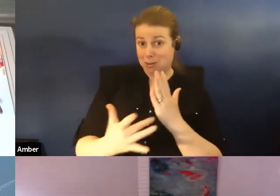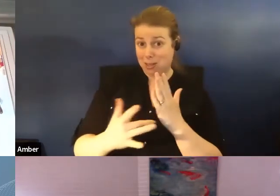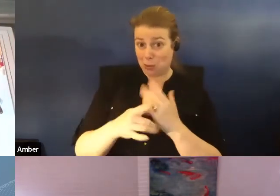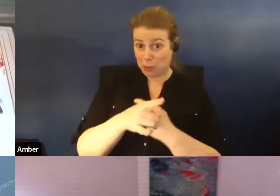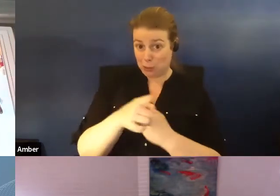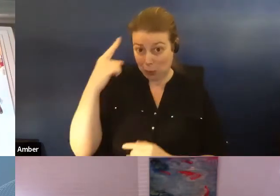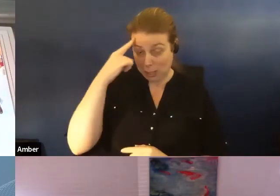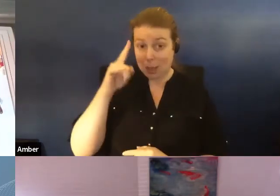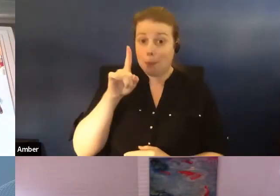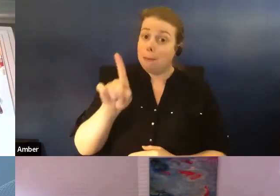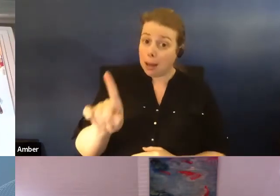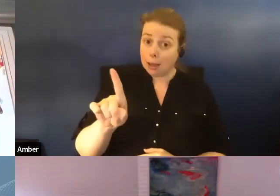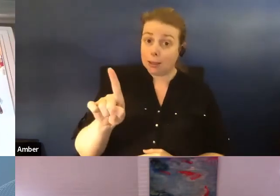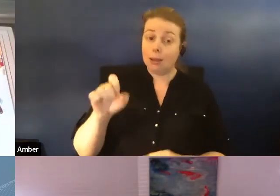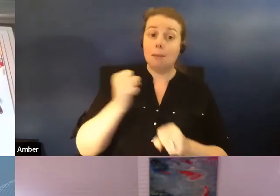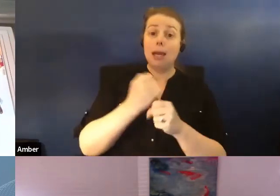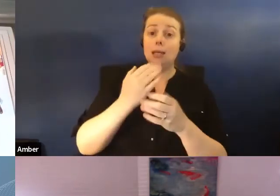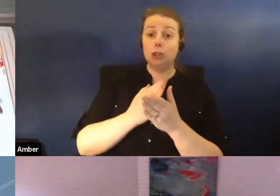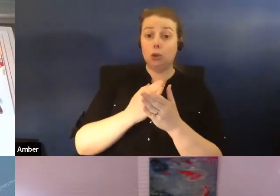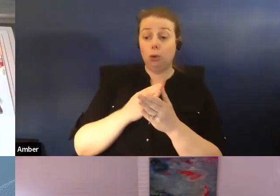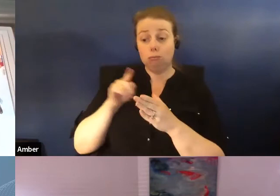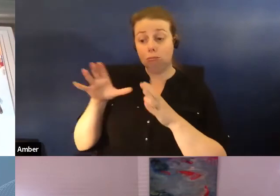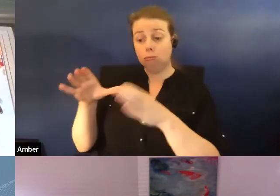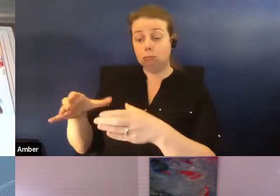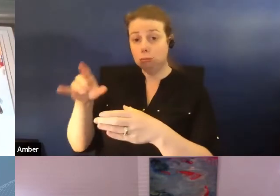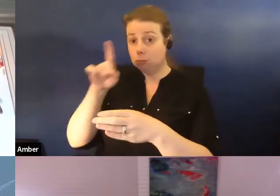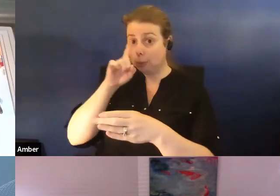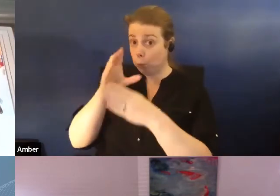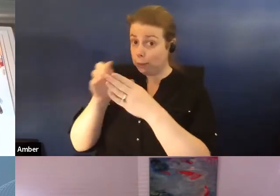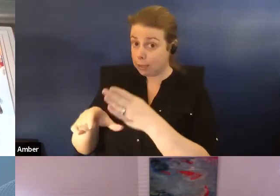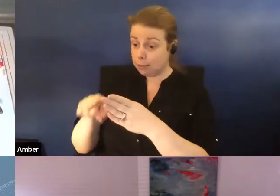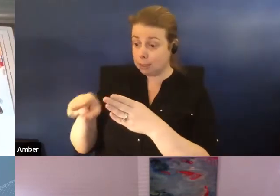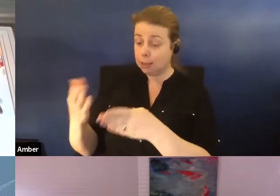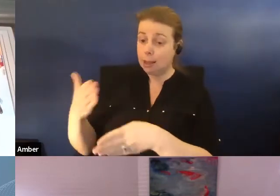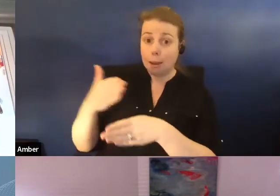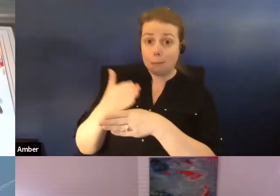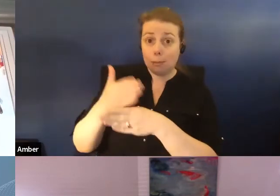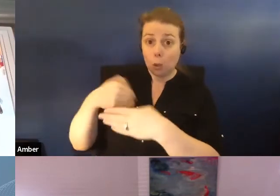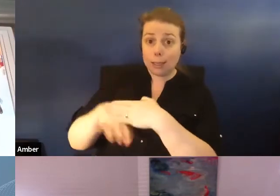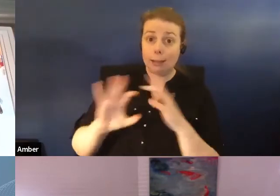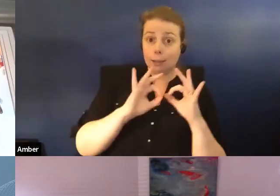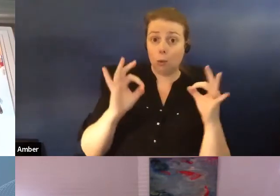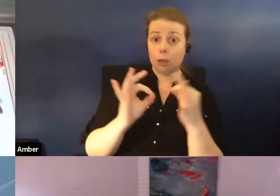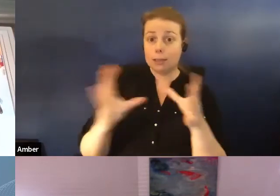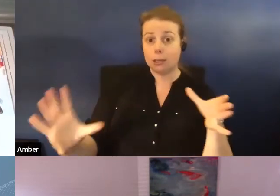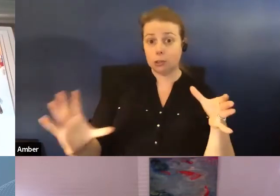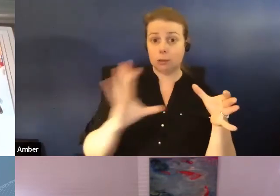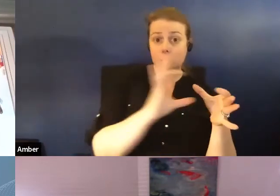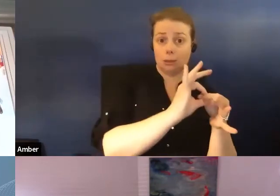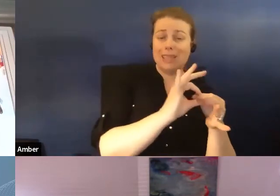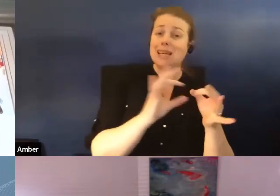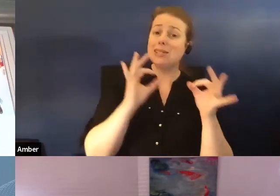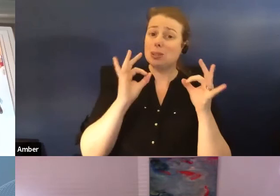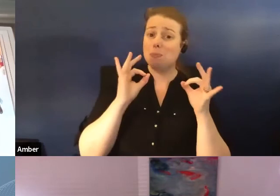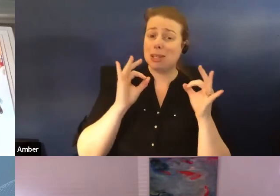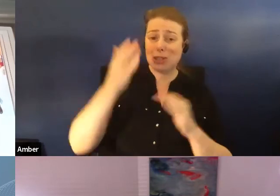to make sure that people with disability are employed in their organisations, particularly at senior management